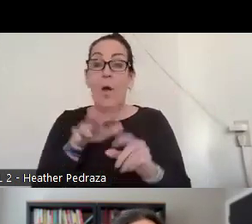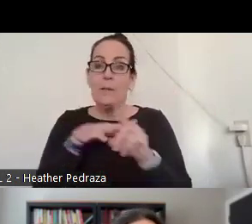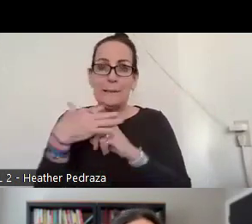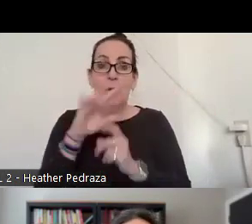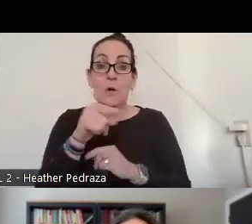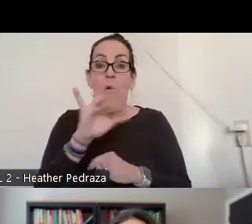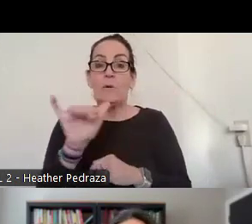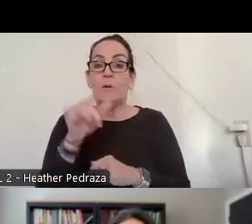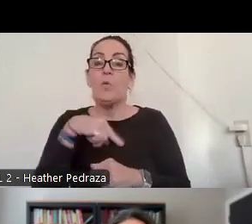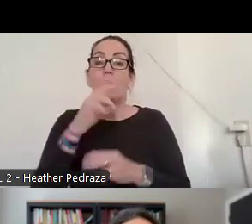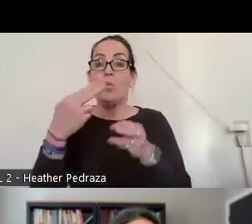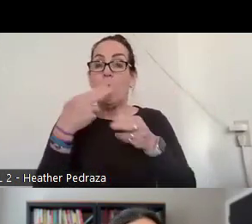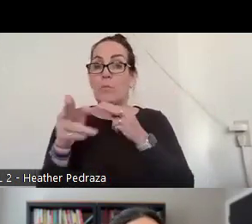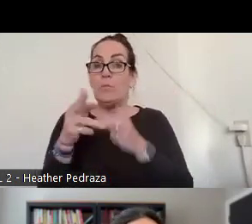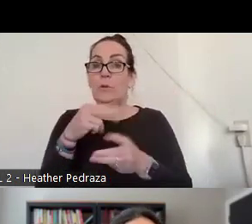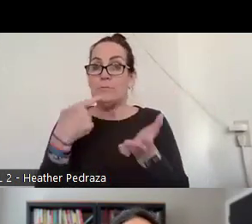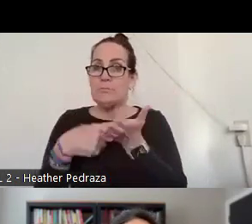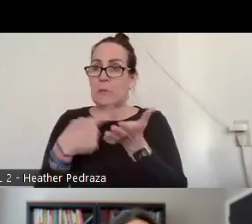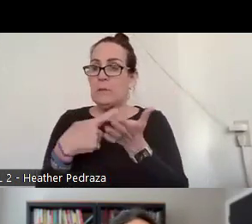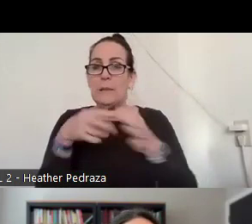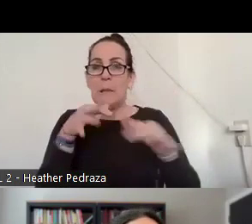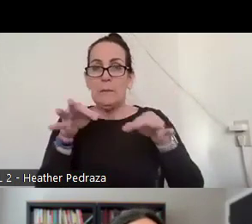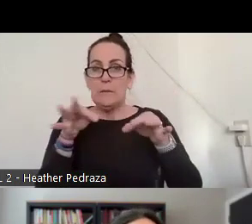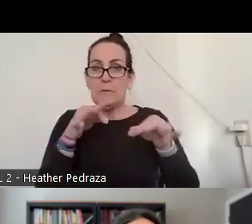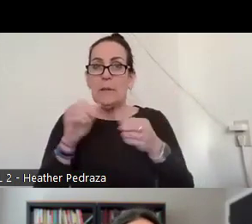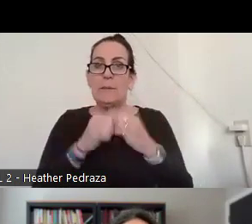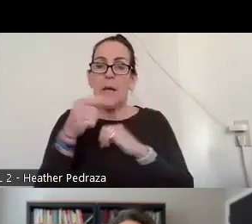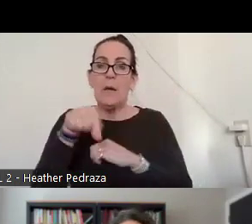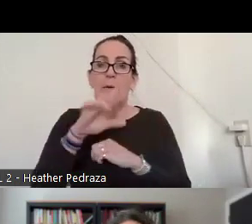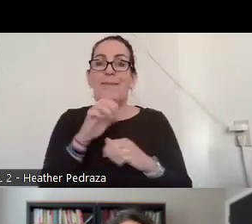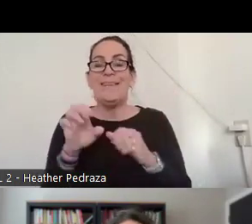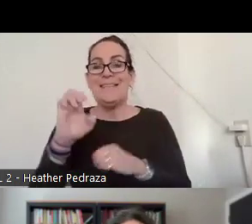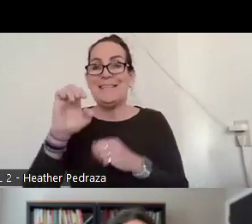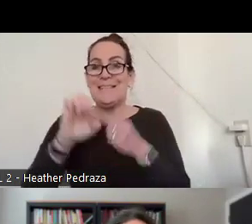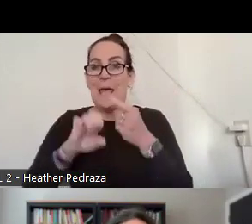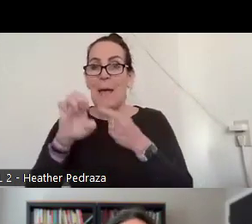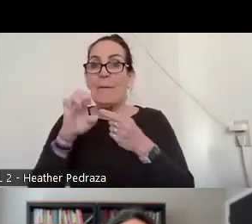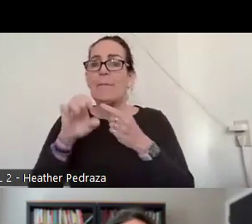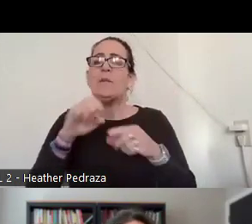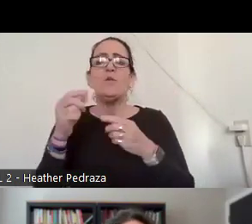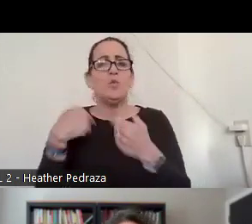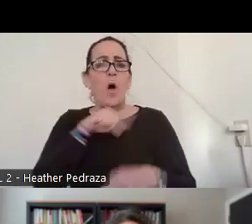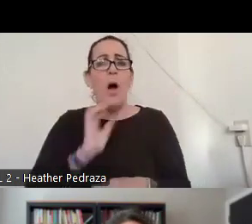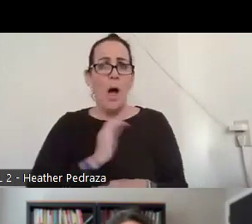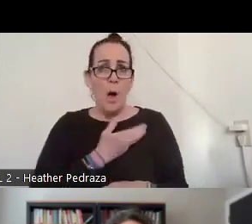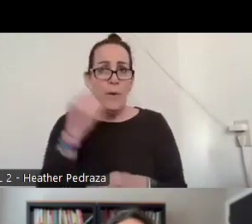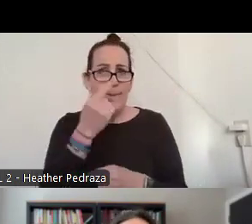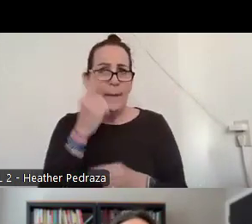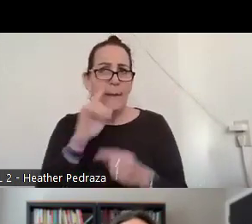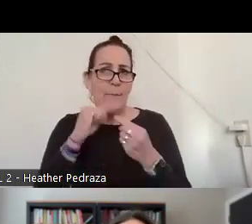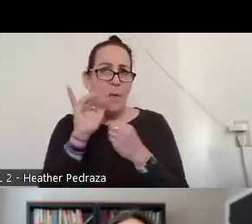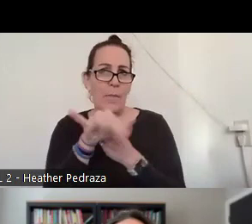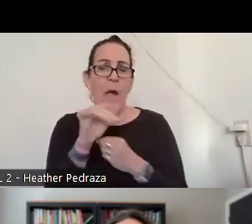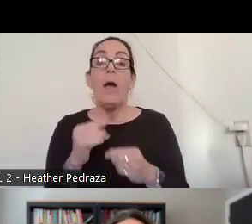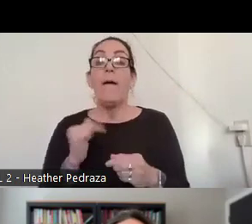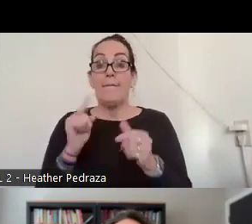these elements so you can start to understand how we are thinking about and defining these elements. So first, state leadership.